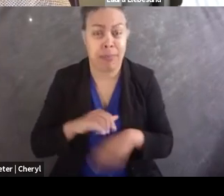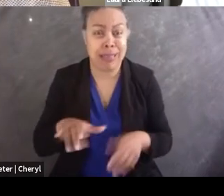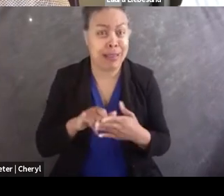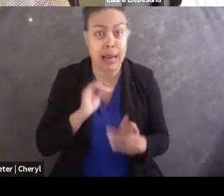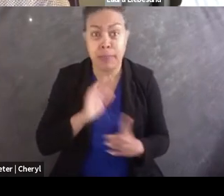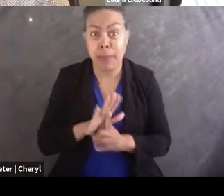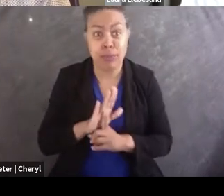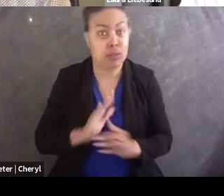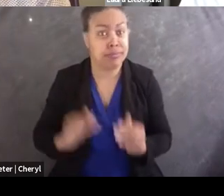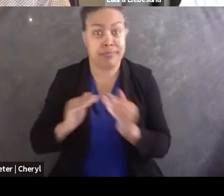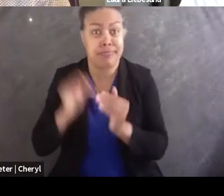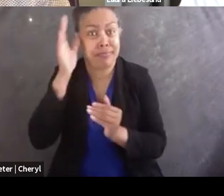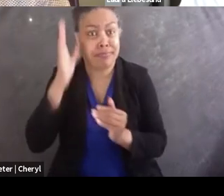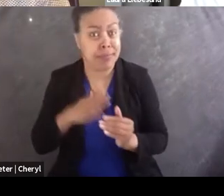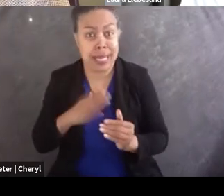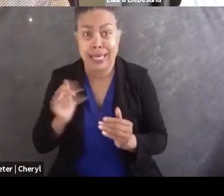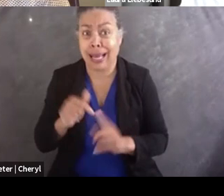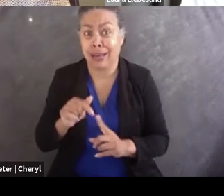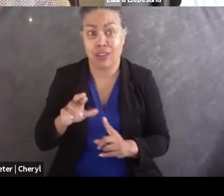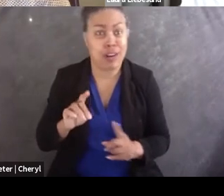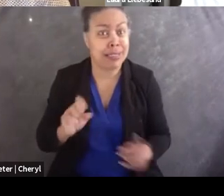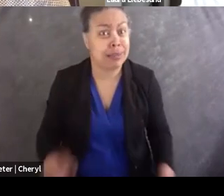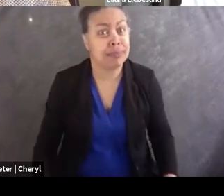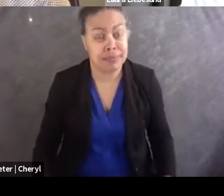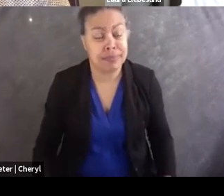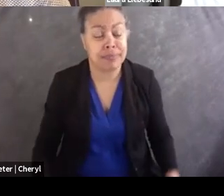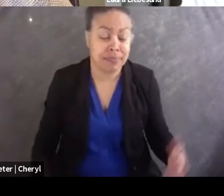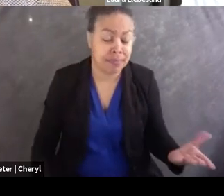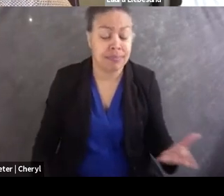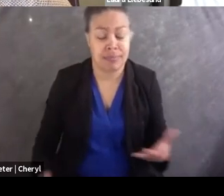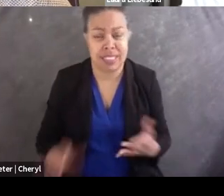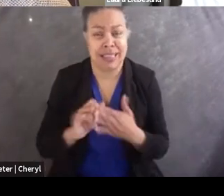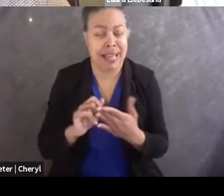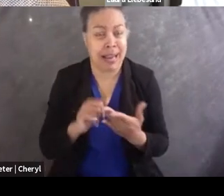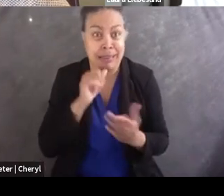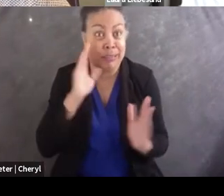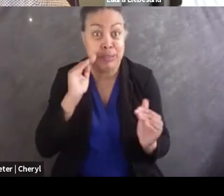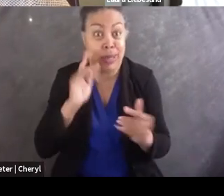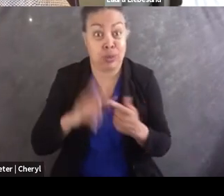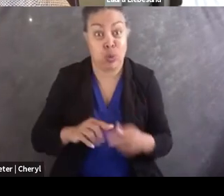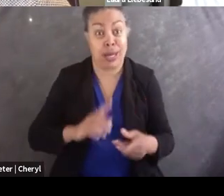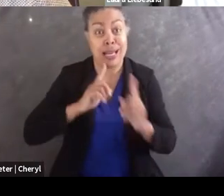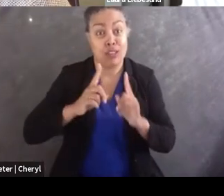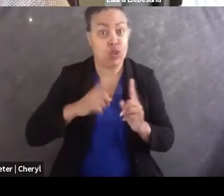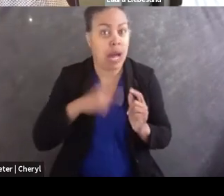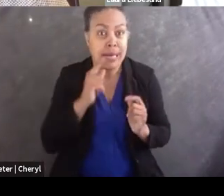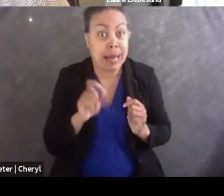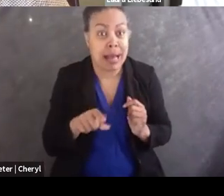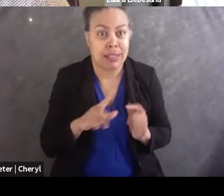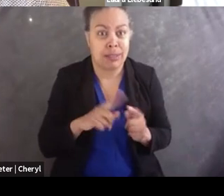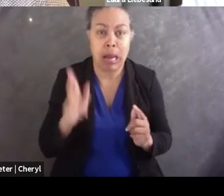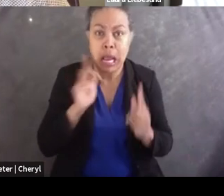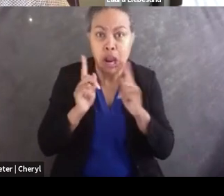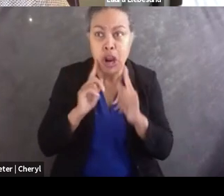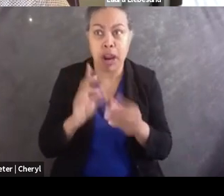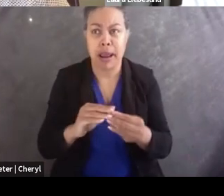popular as, you know, a man like Reds. And so that was what, you know, an unexpected thing that just came out of the interview. I didn't ask the question, but it was something I learned that, you